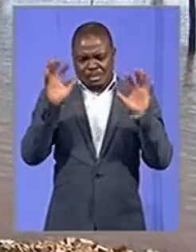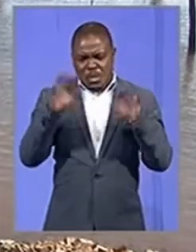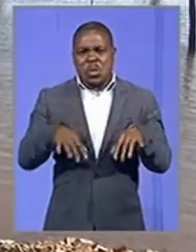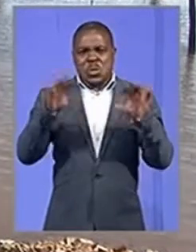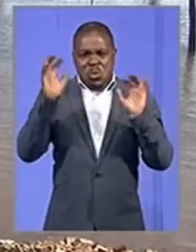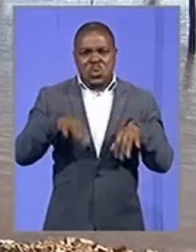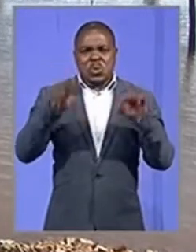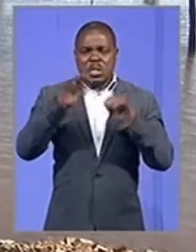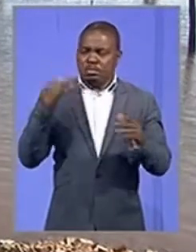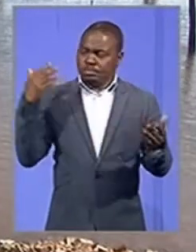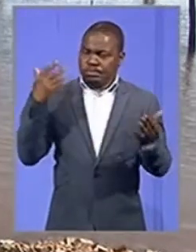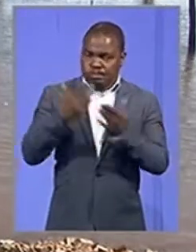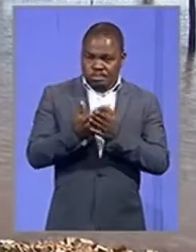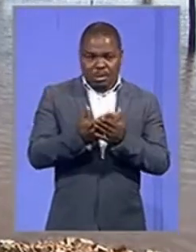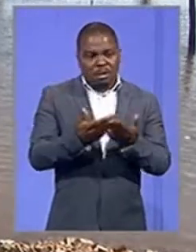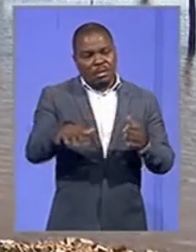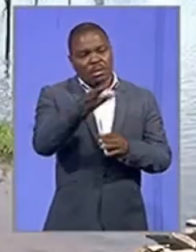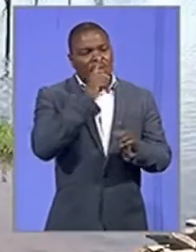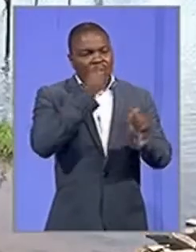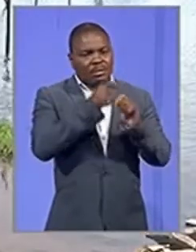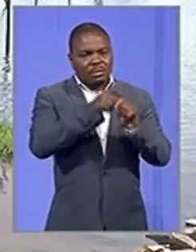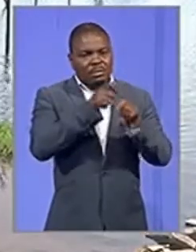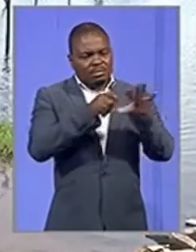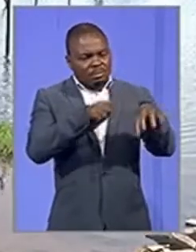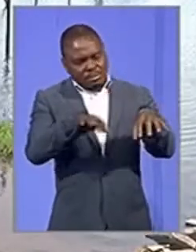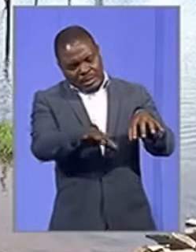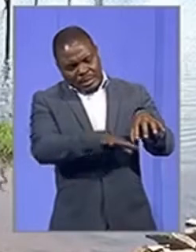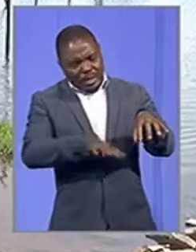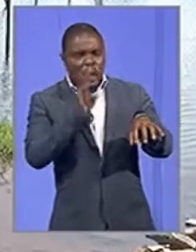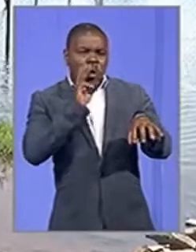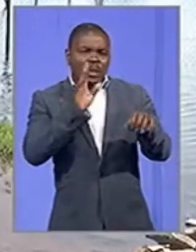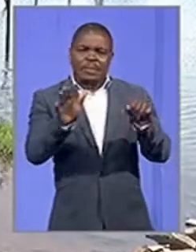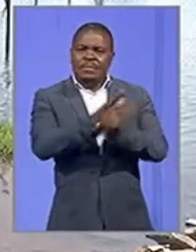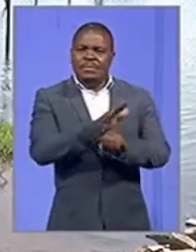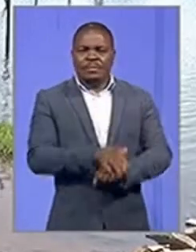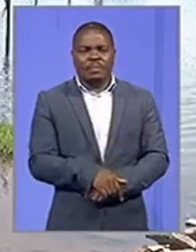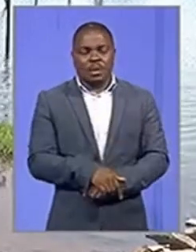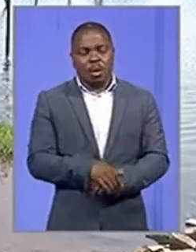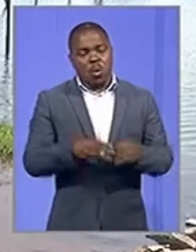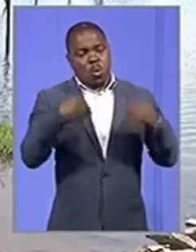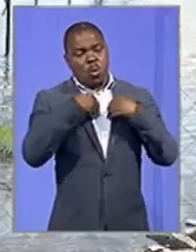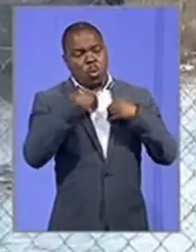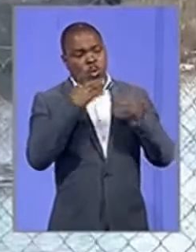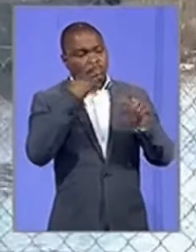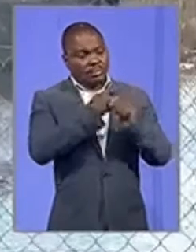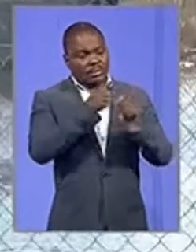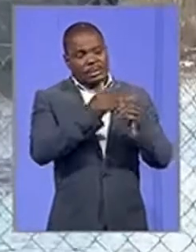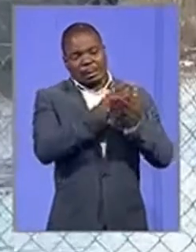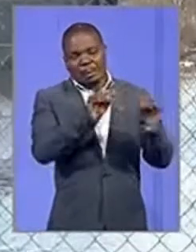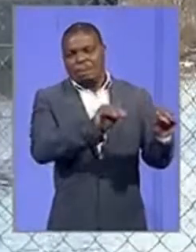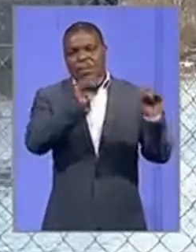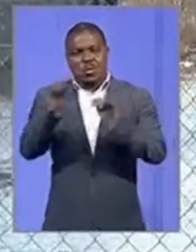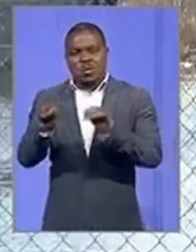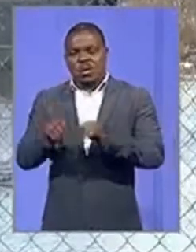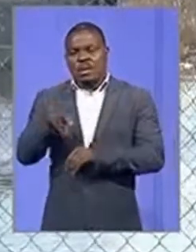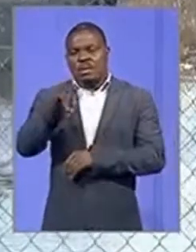tswang go tsorotla di tlogetse mekhukhu e le mmalwa e rwaletse. Beng ba yona ba bangwe ba fudugile mme Pinar a re